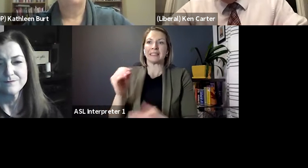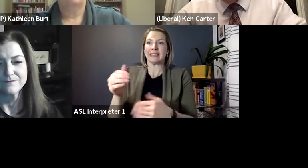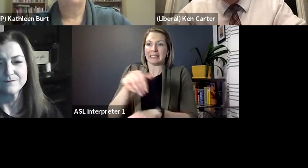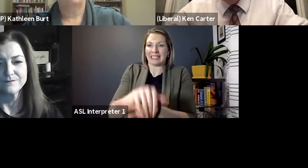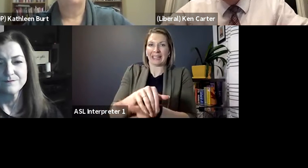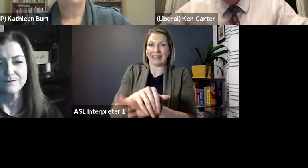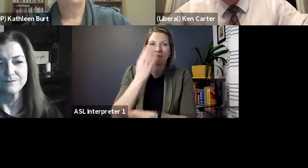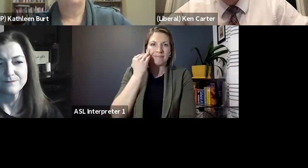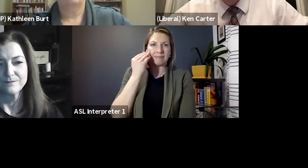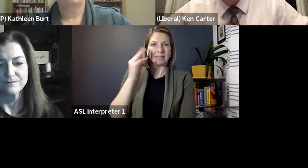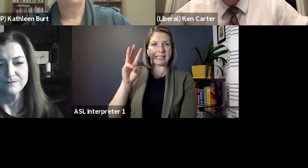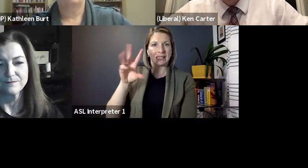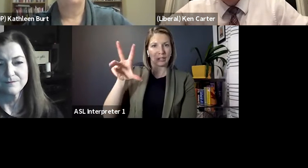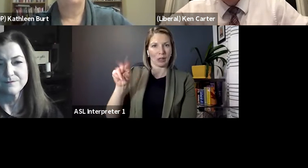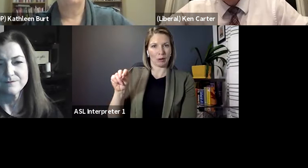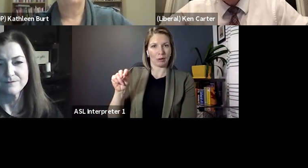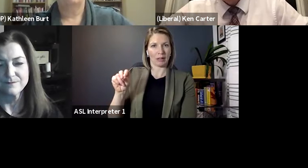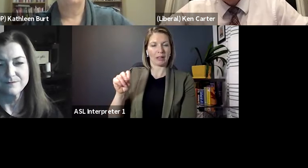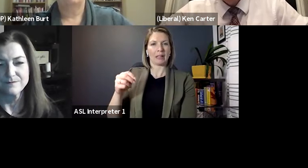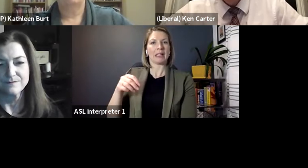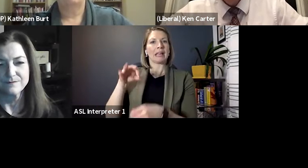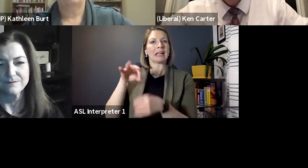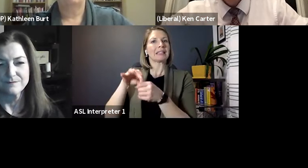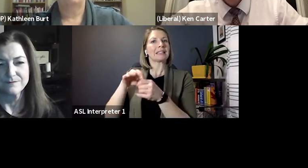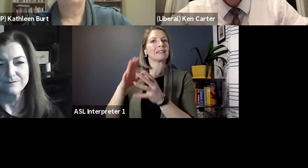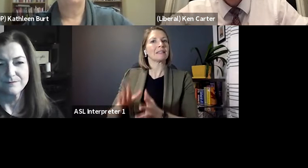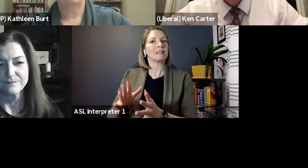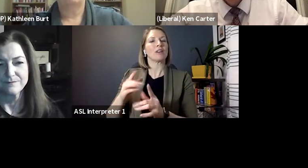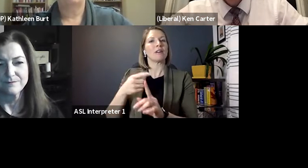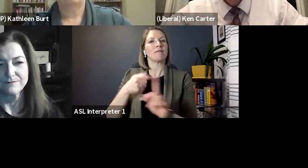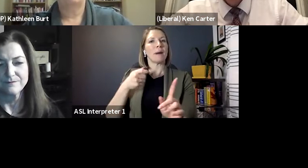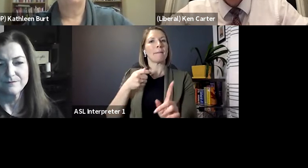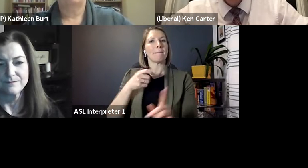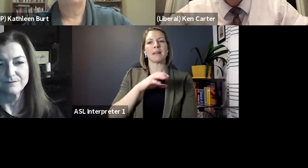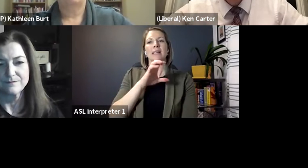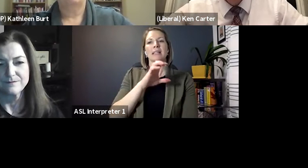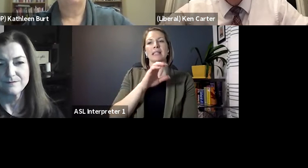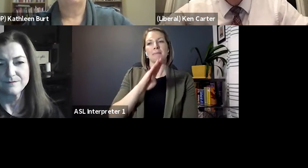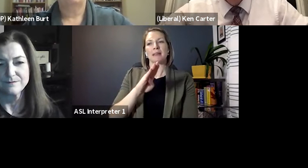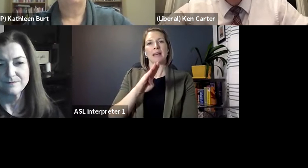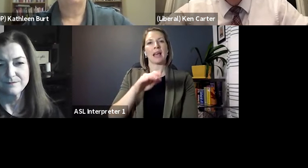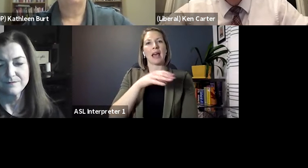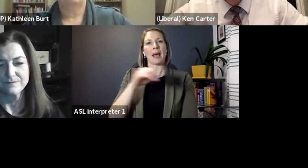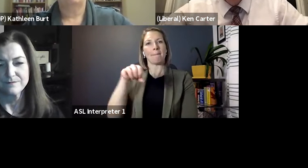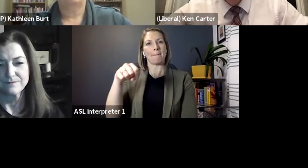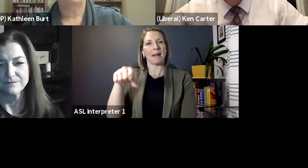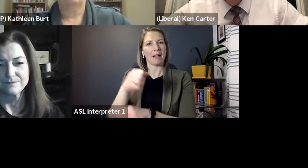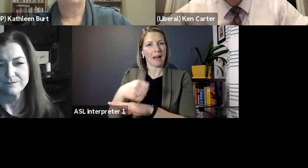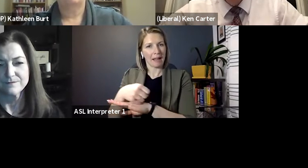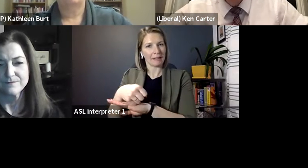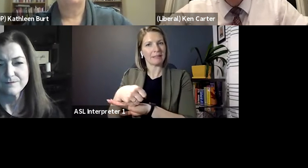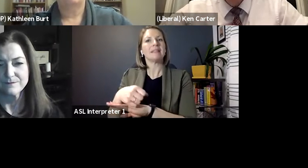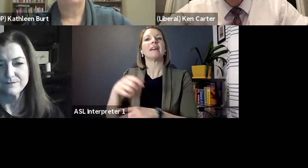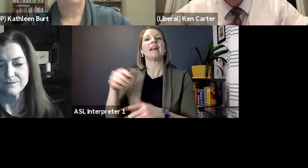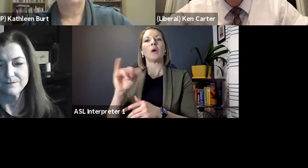from candidates from the electoral district of Conception Bay East, Bell Island, and at 8:30, we are hearing from the candidates from Topsail-Paradise